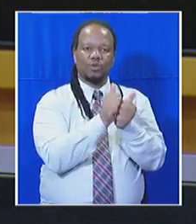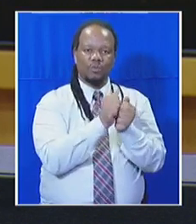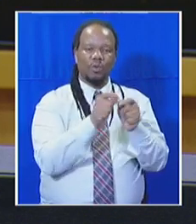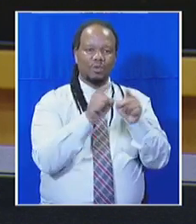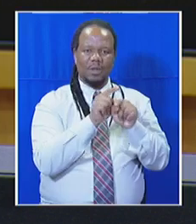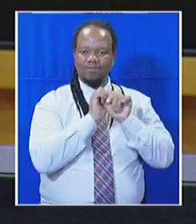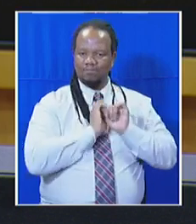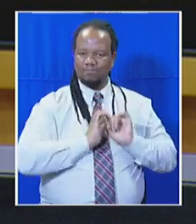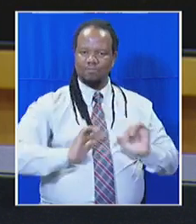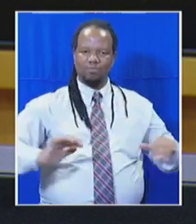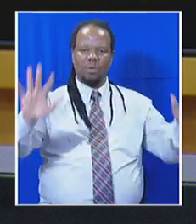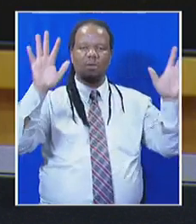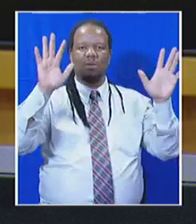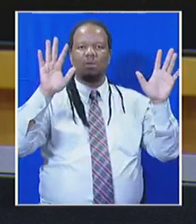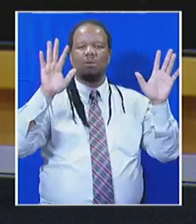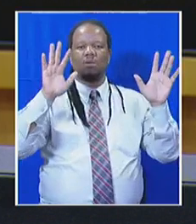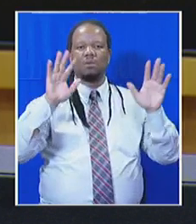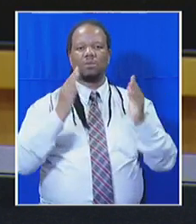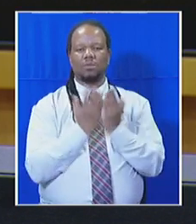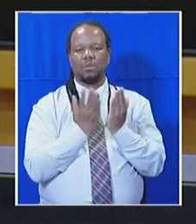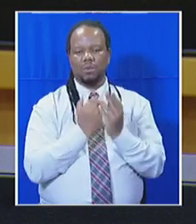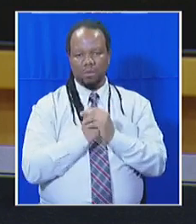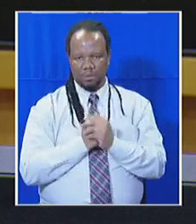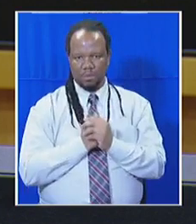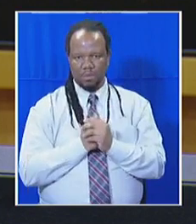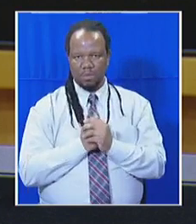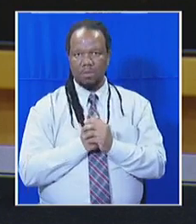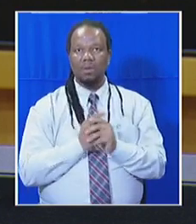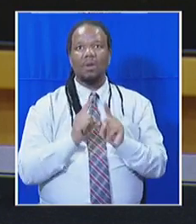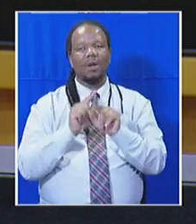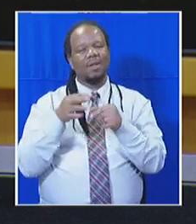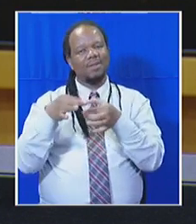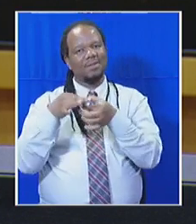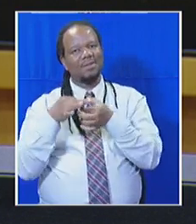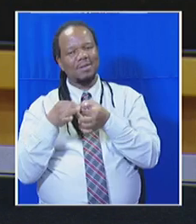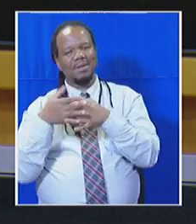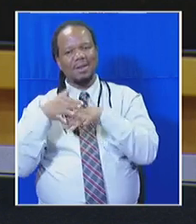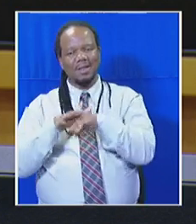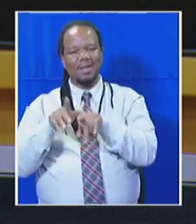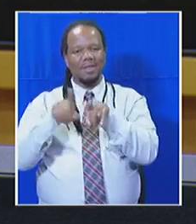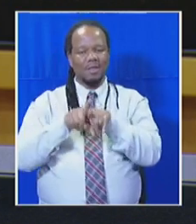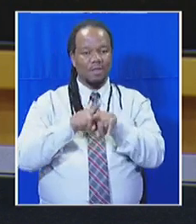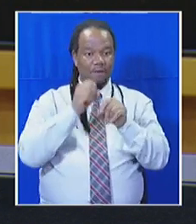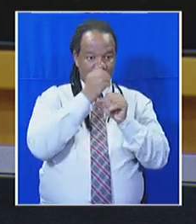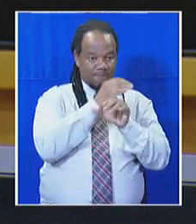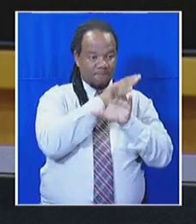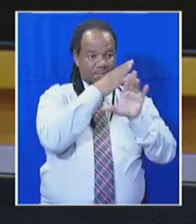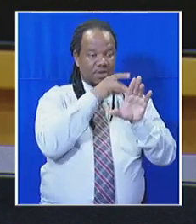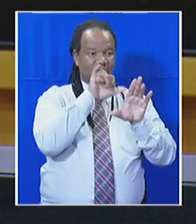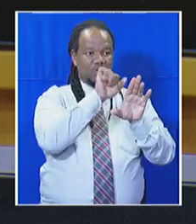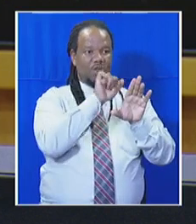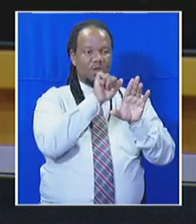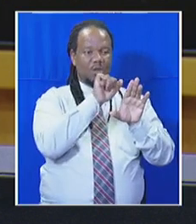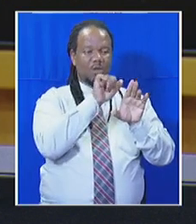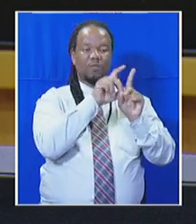all our schools, and it is interlinked to our vision of developing